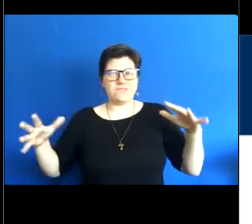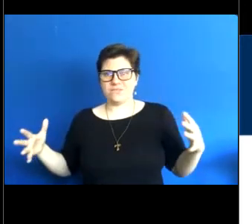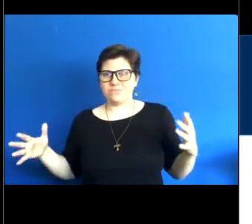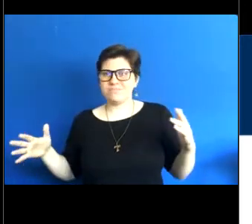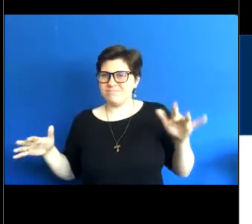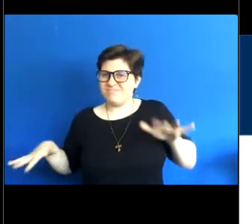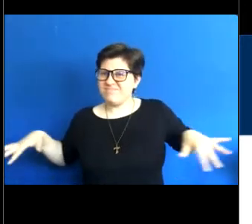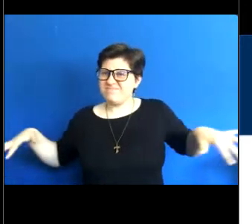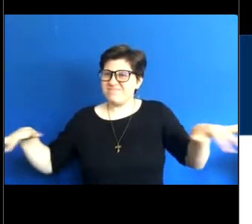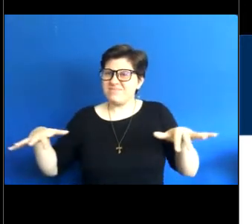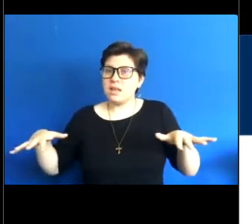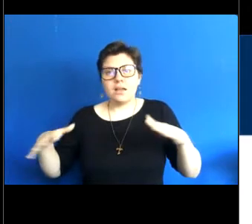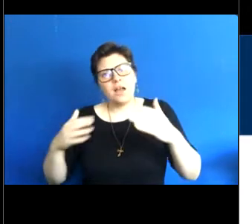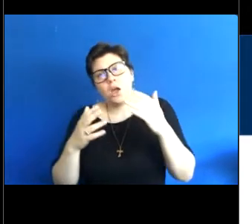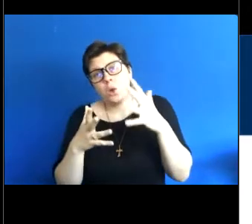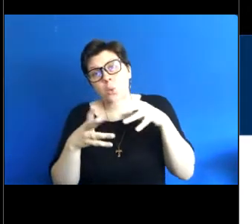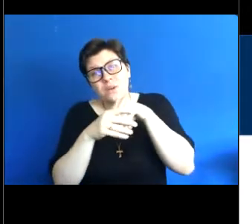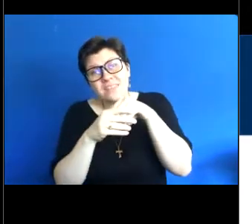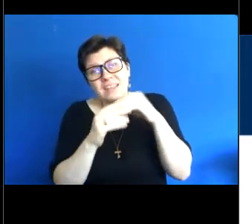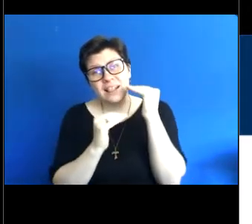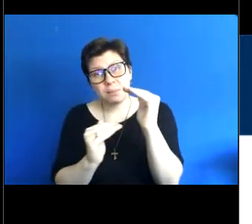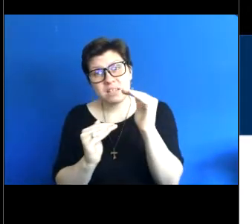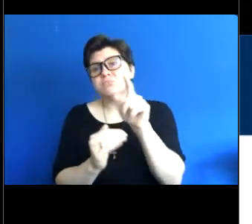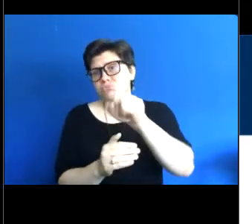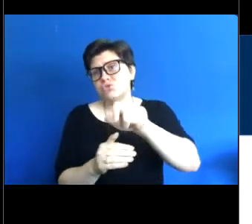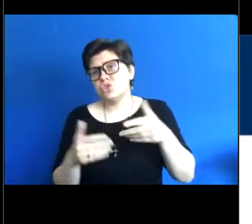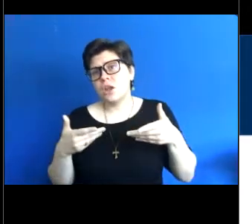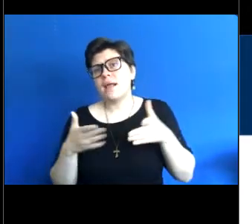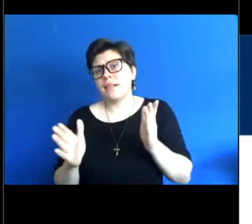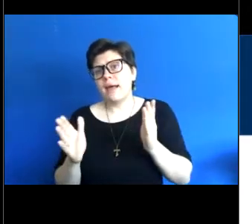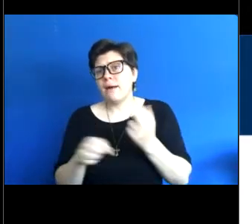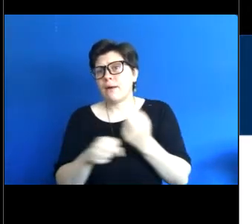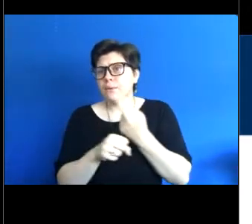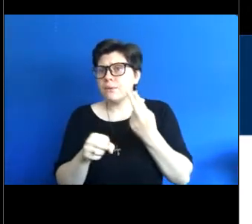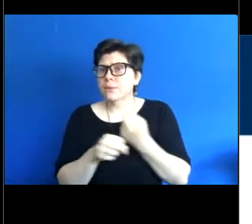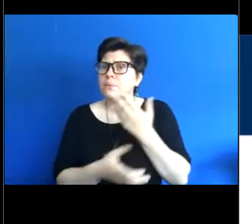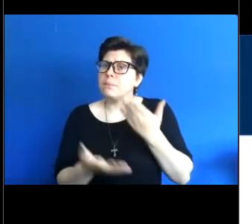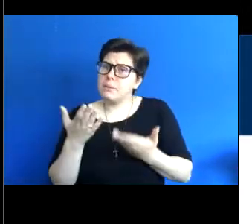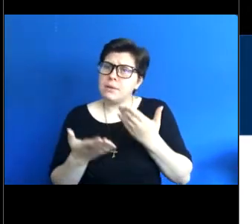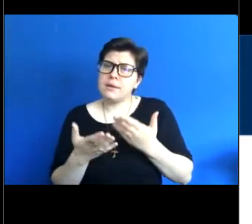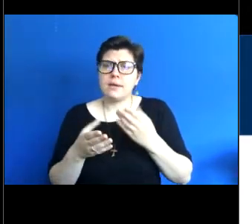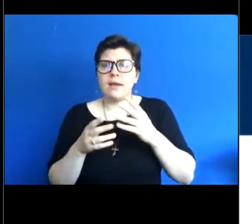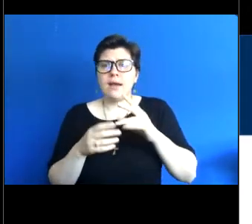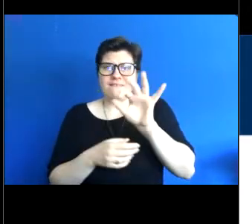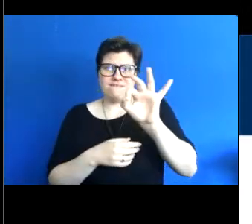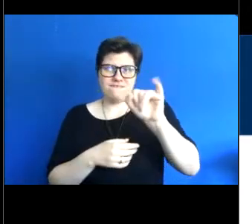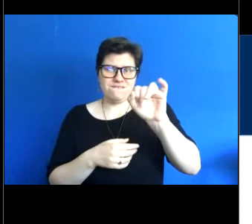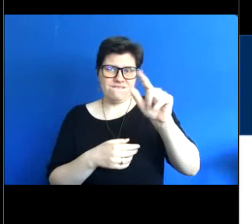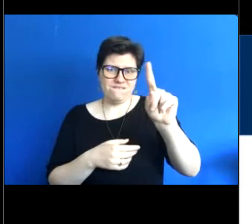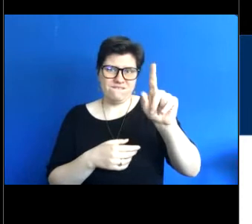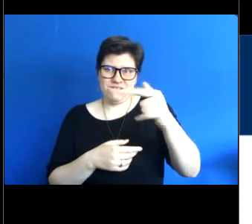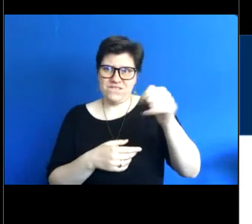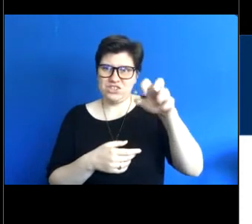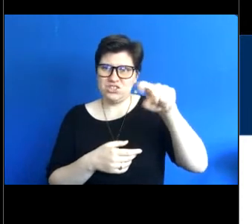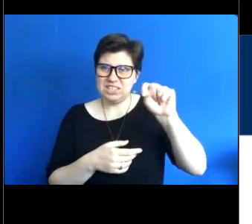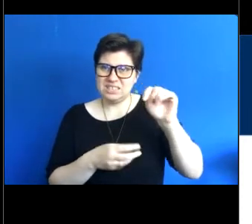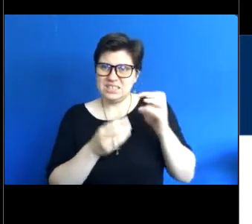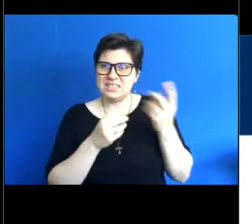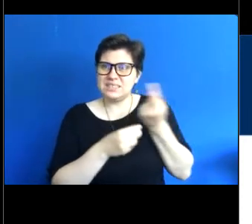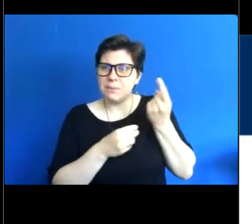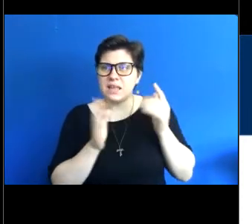course, within limits, we should allow children to maybe use fidgets or other types of small